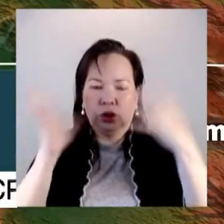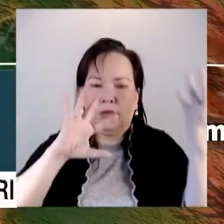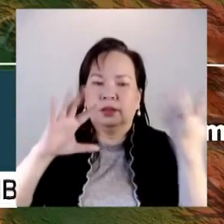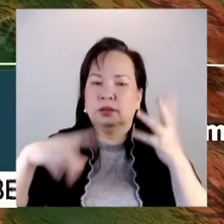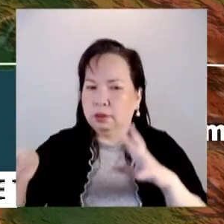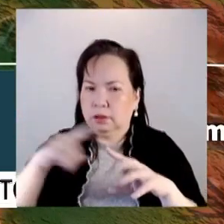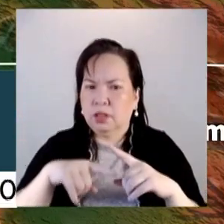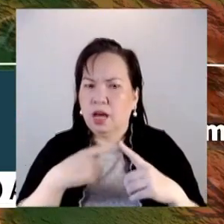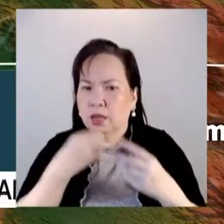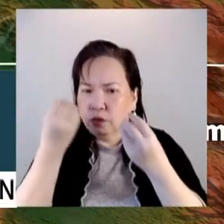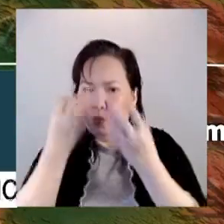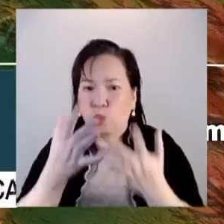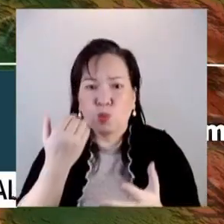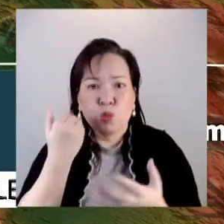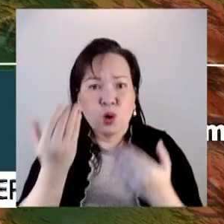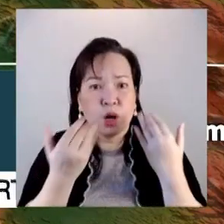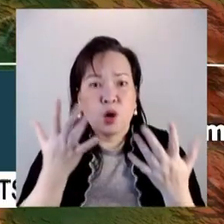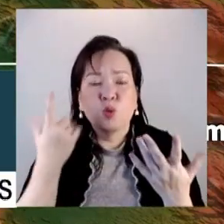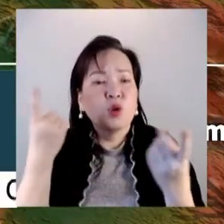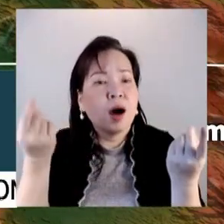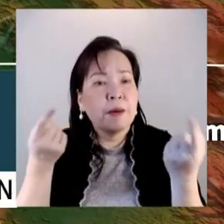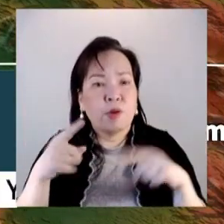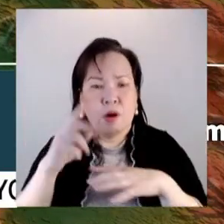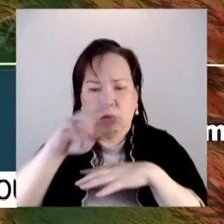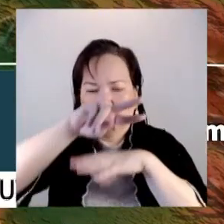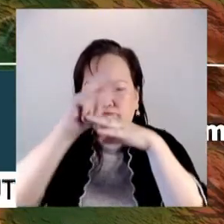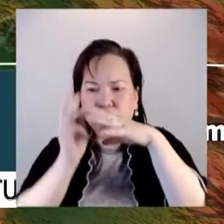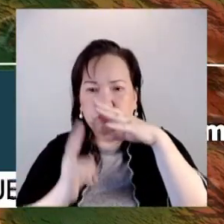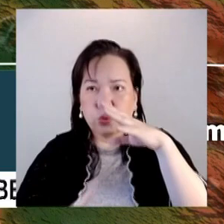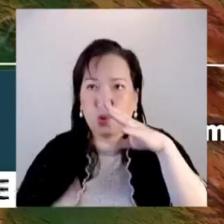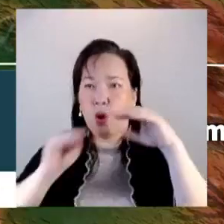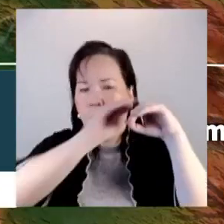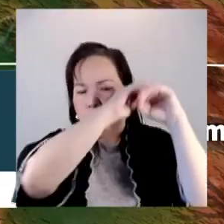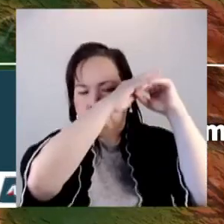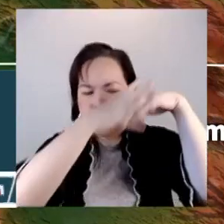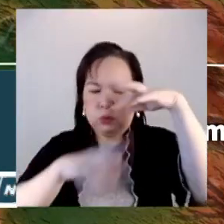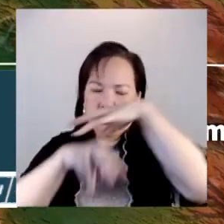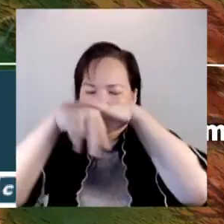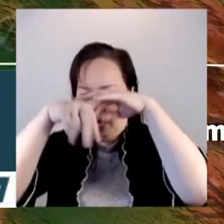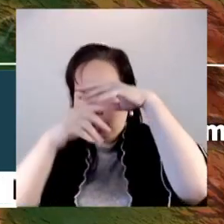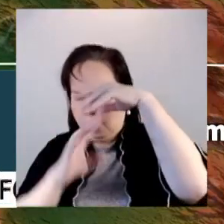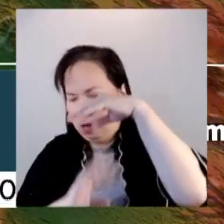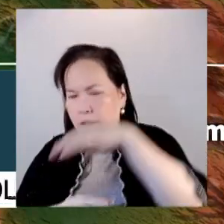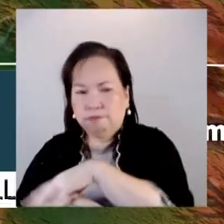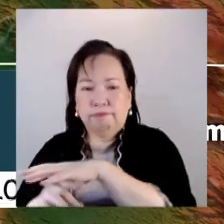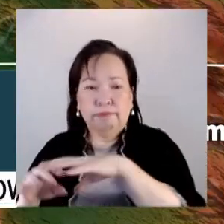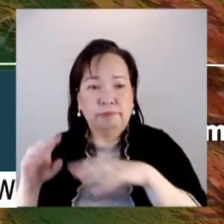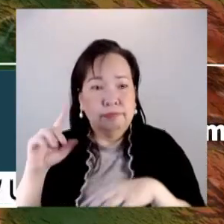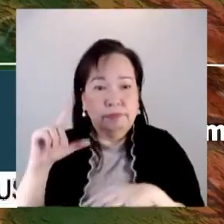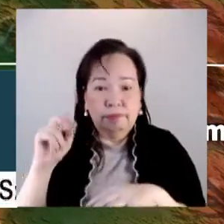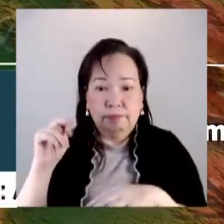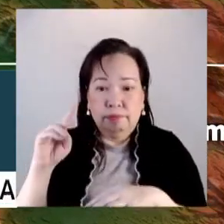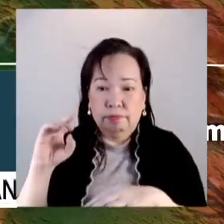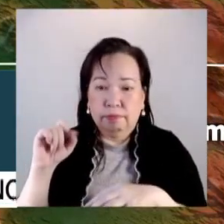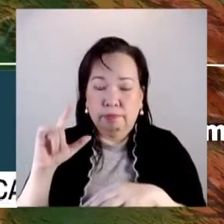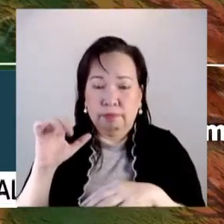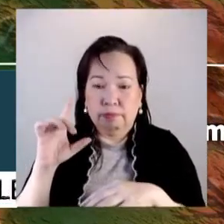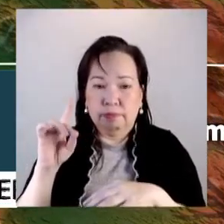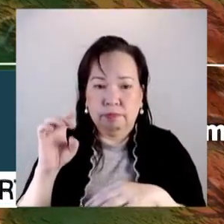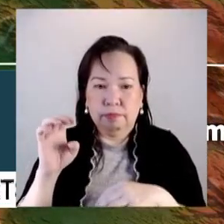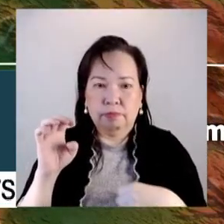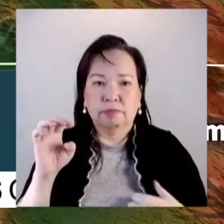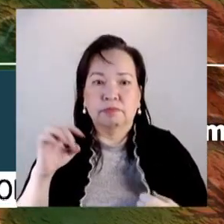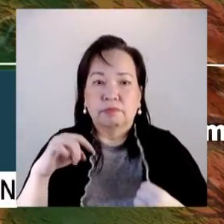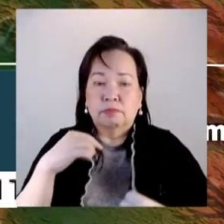the casualties were either drowned in flood or buried in the landslide. He added that there are still reported areas in a